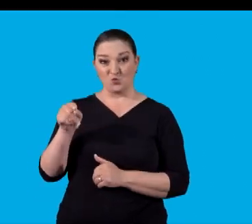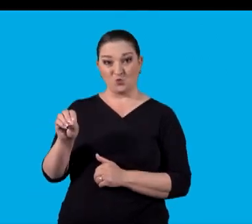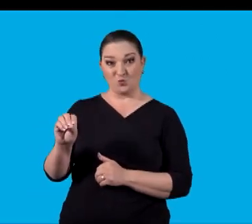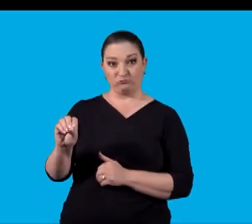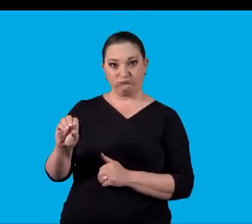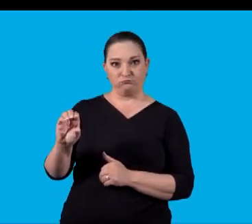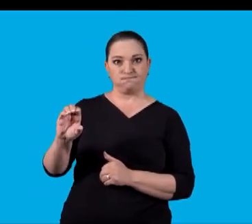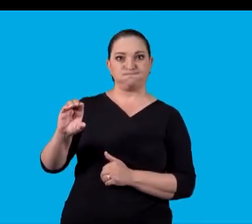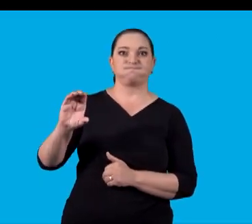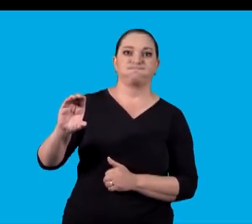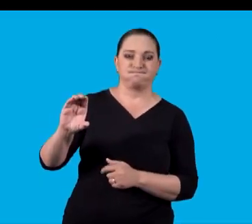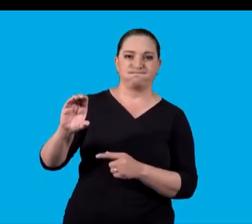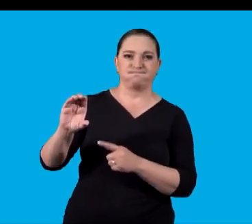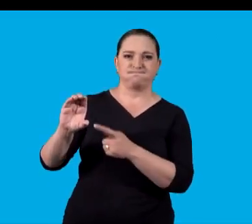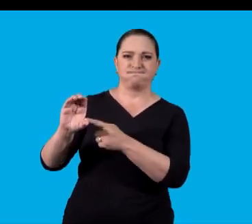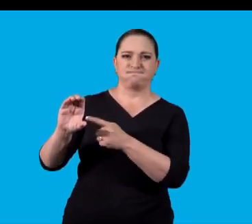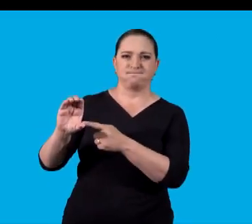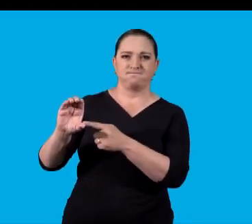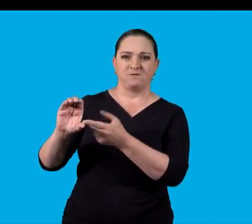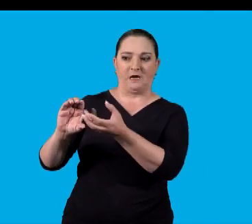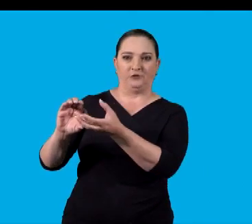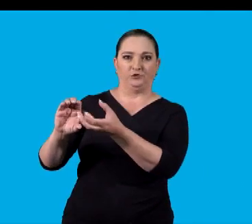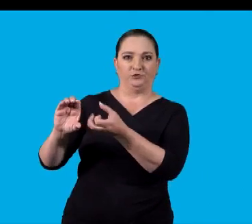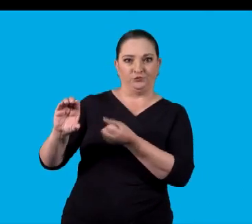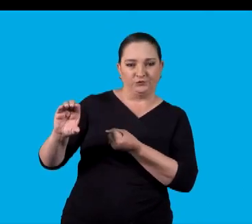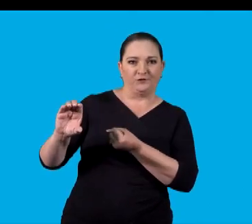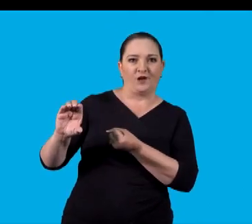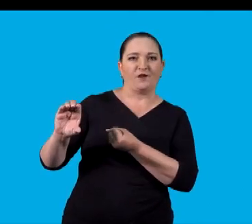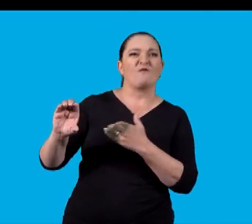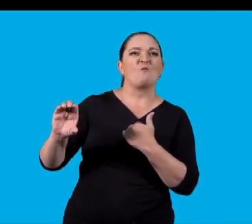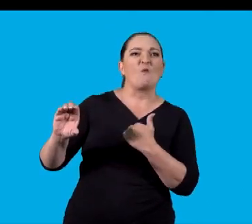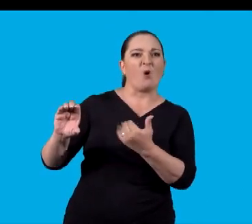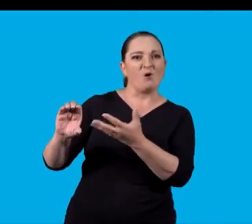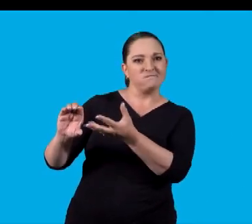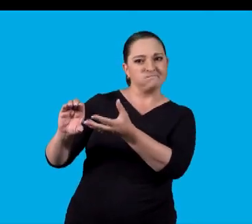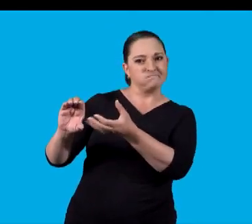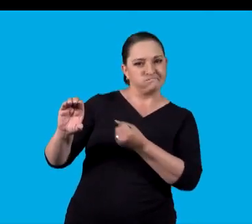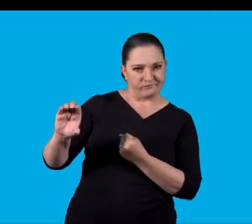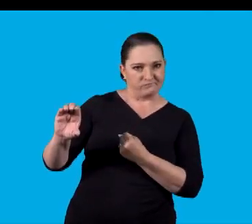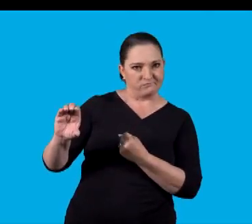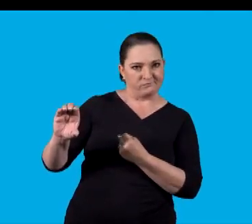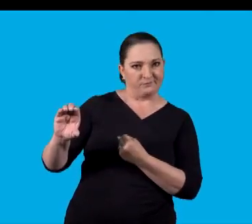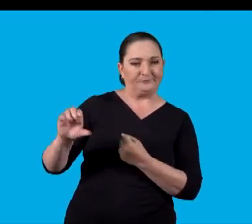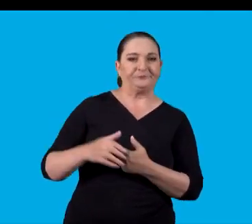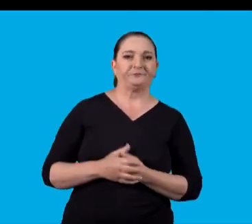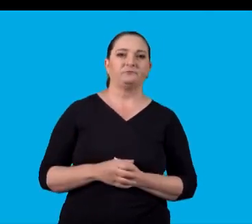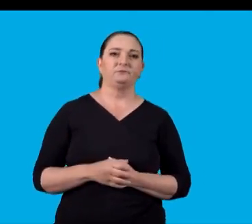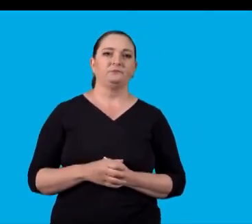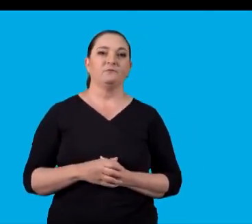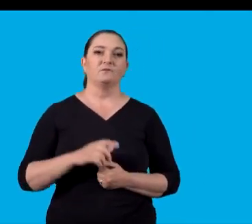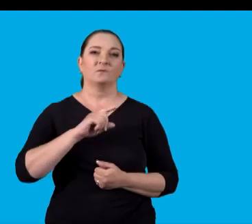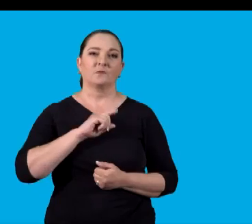outflow. But an increase on the loan, that means we've received